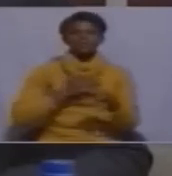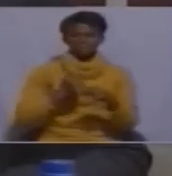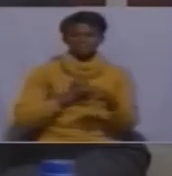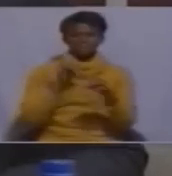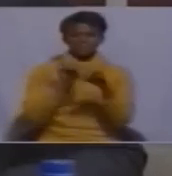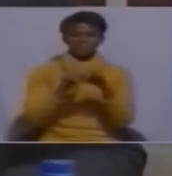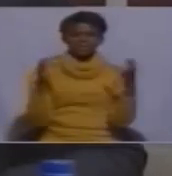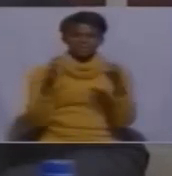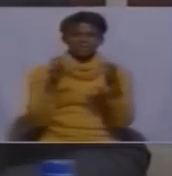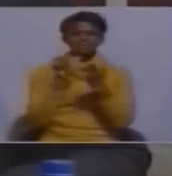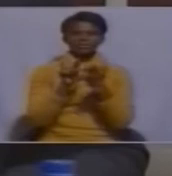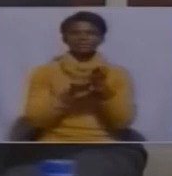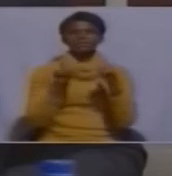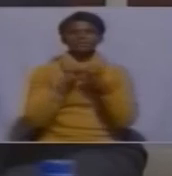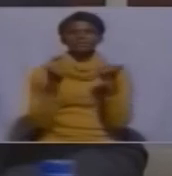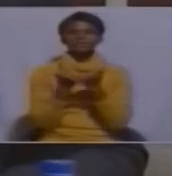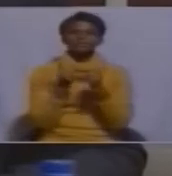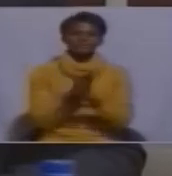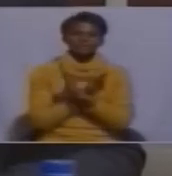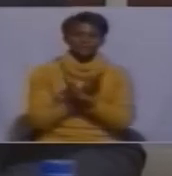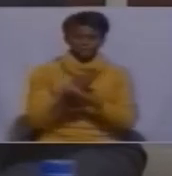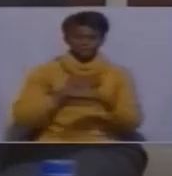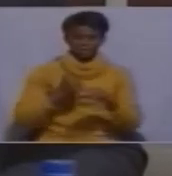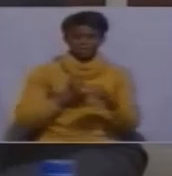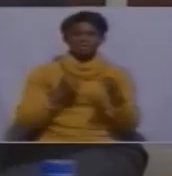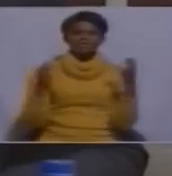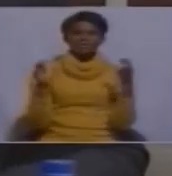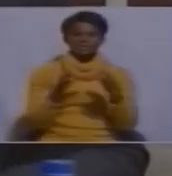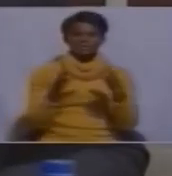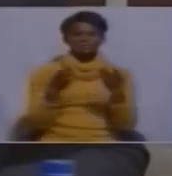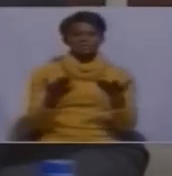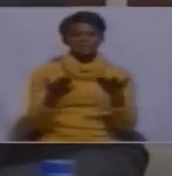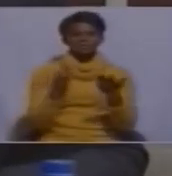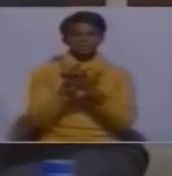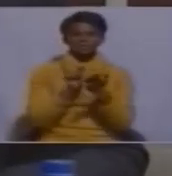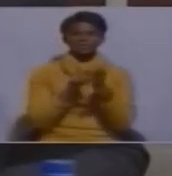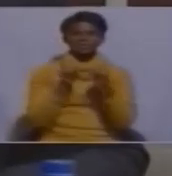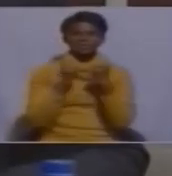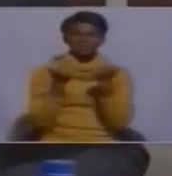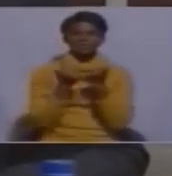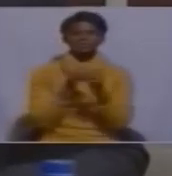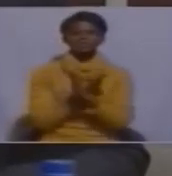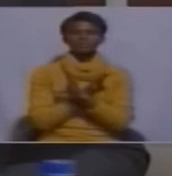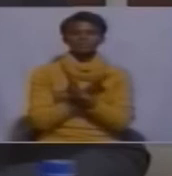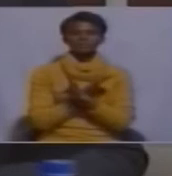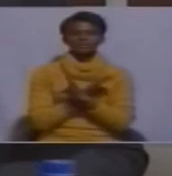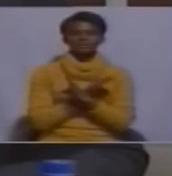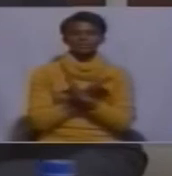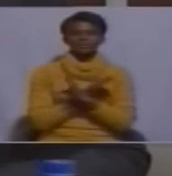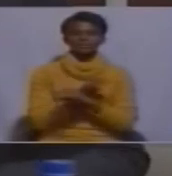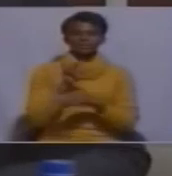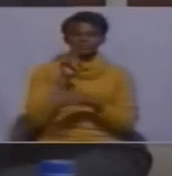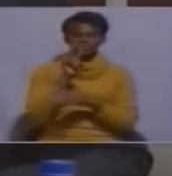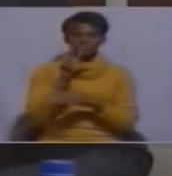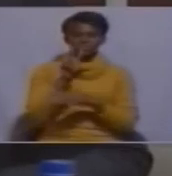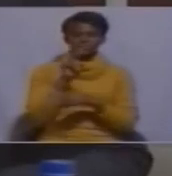Association of Zambia. I've been on the Council of the Law Association of Zambia, I think from only 2 years